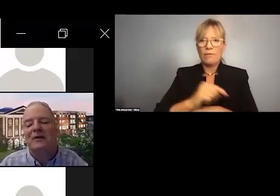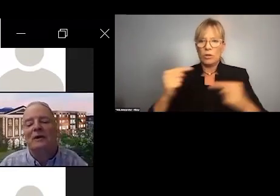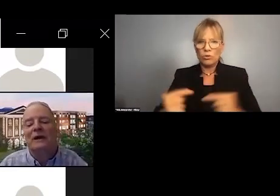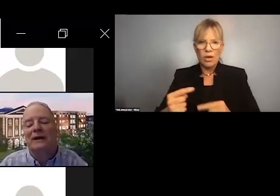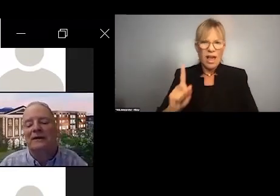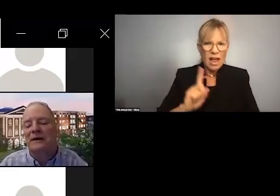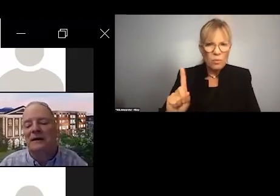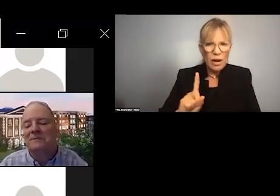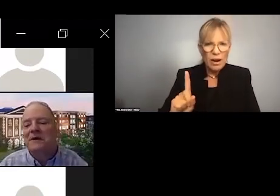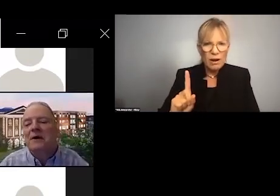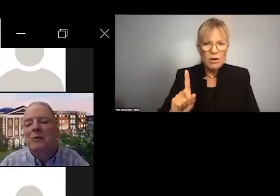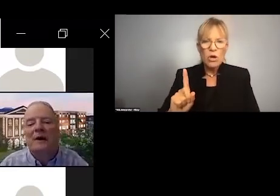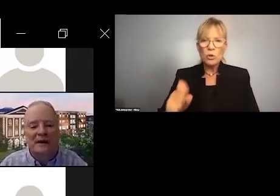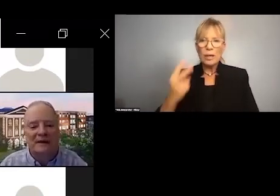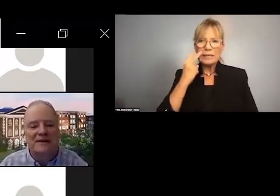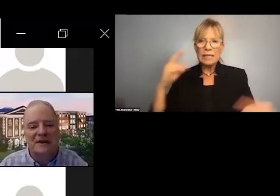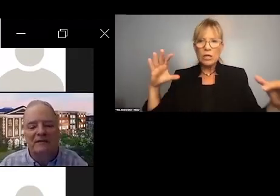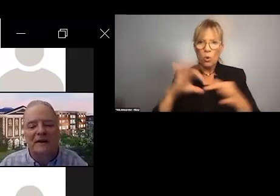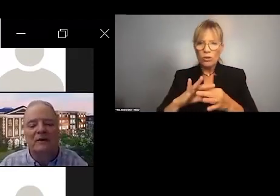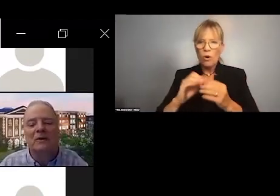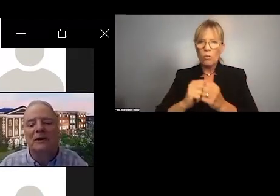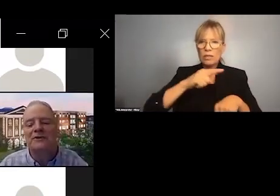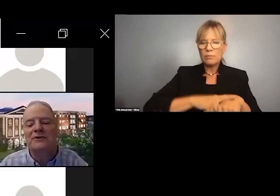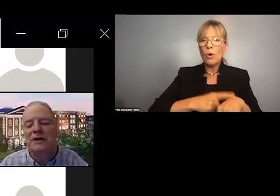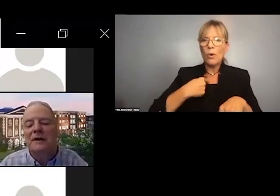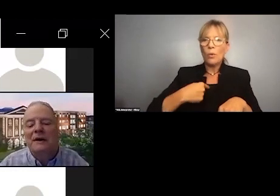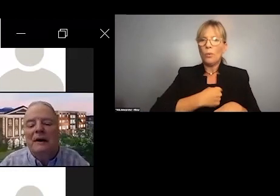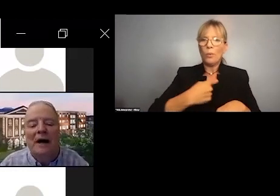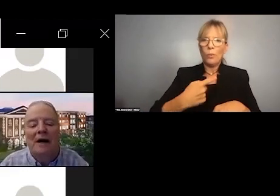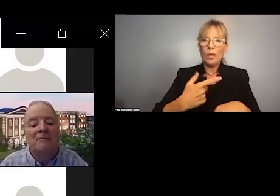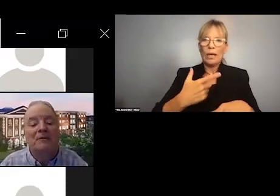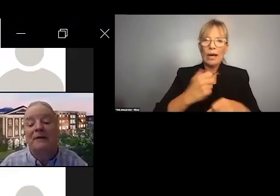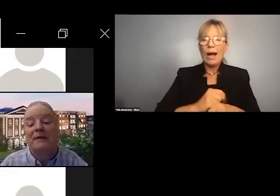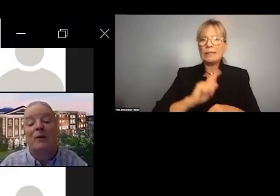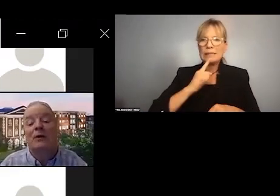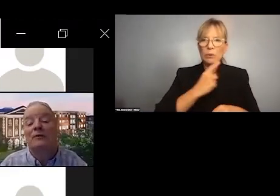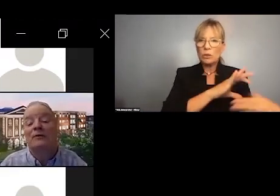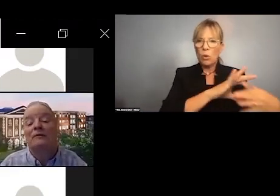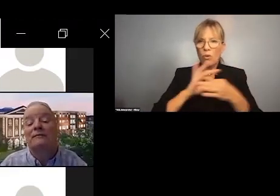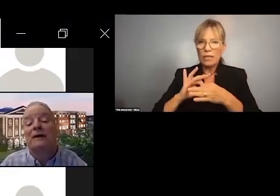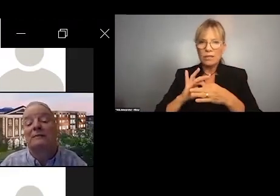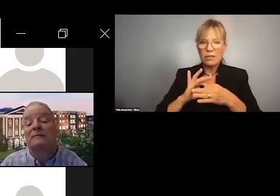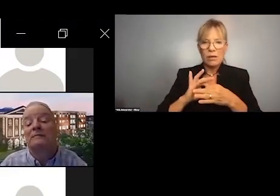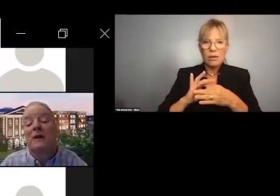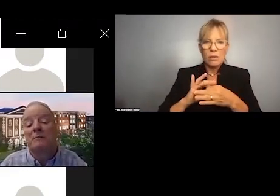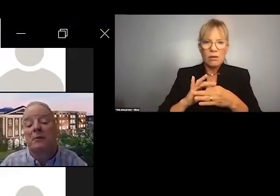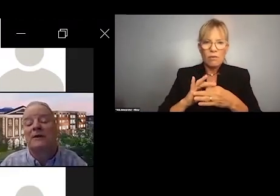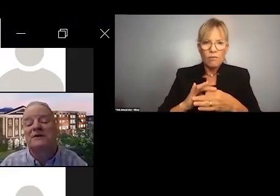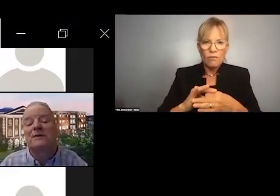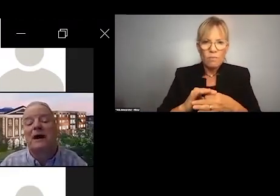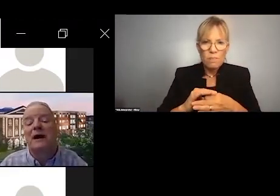it is significantly correlated, the times we obtained a significant correlation, really on the order of